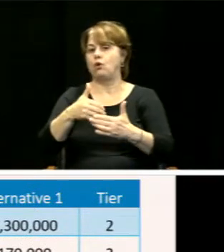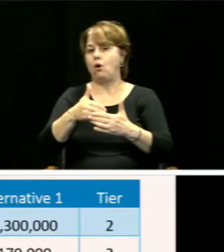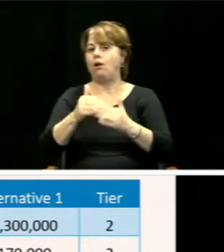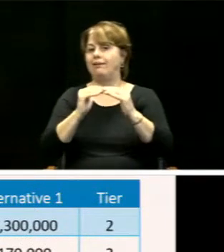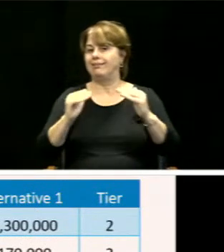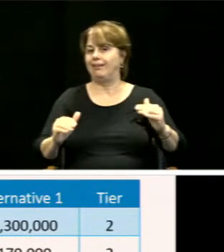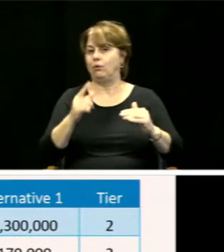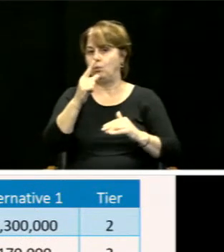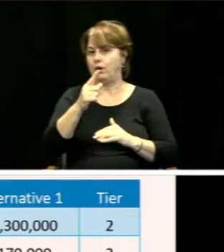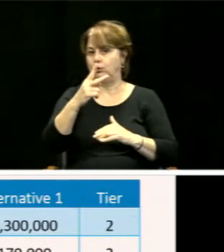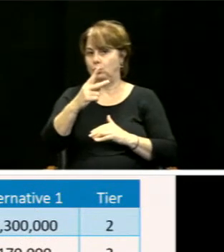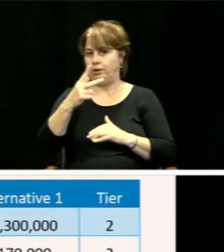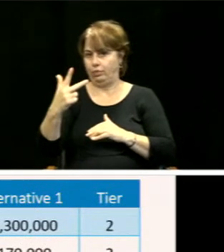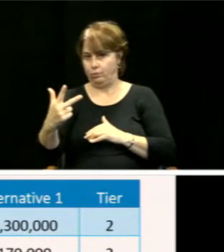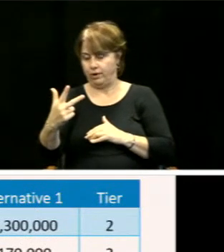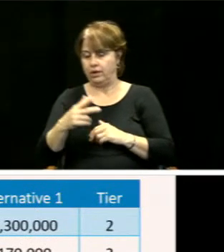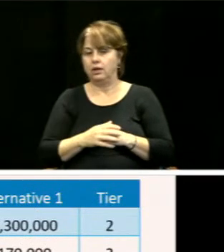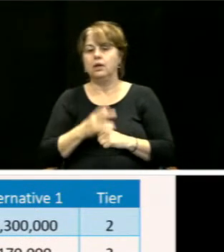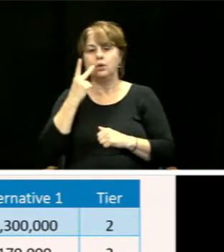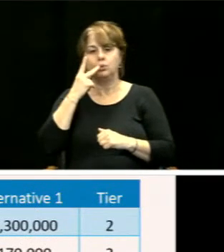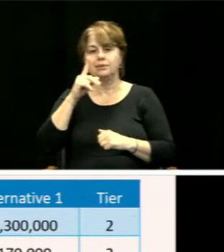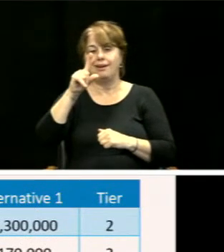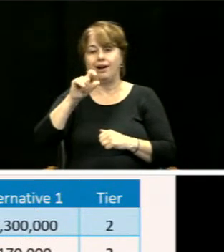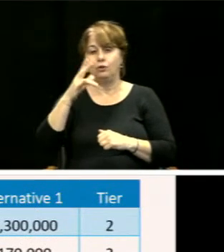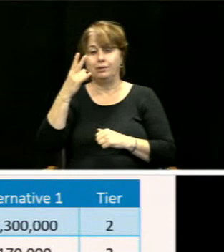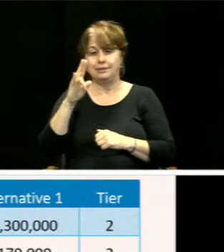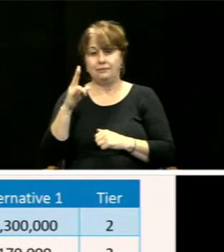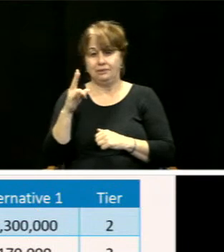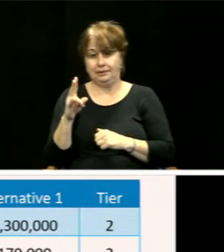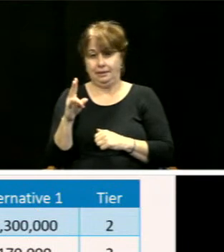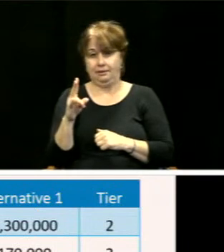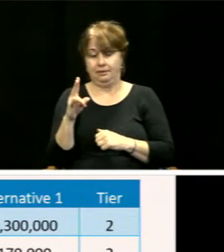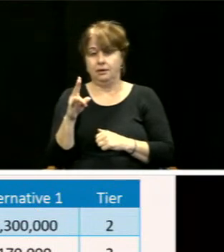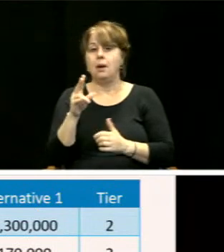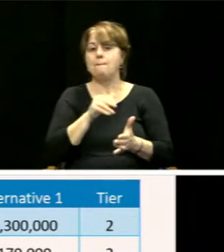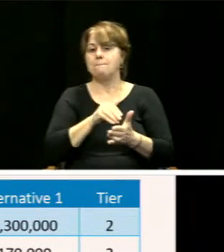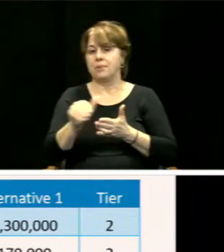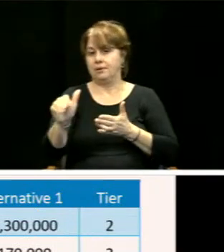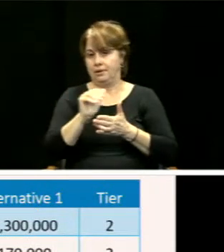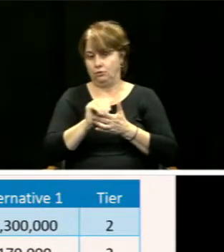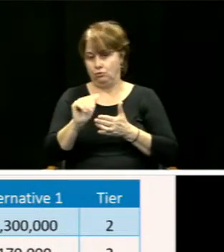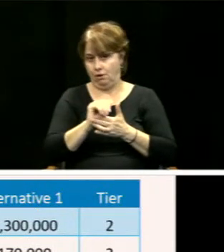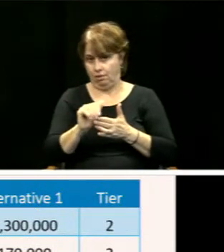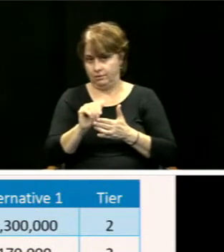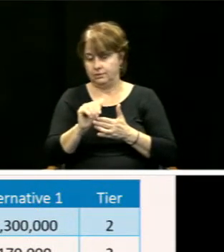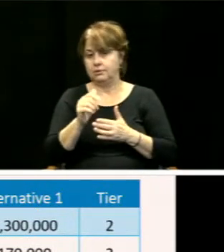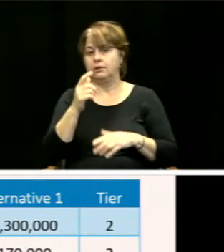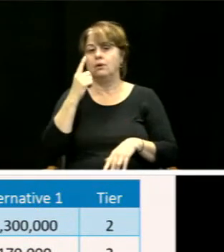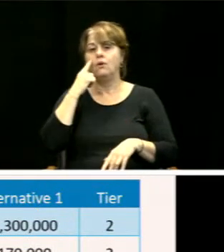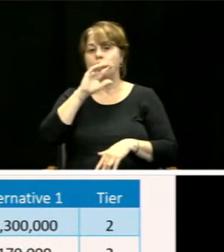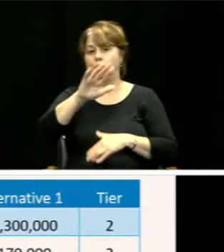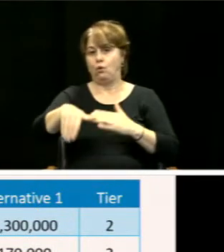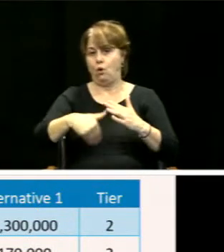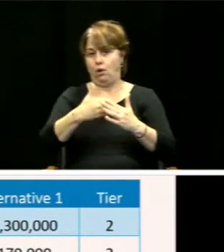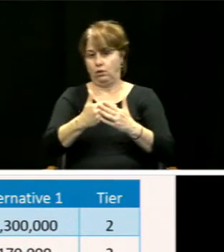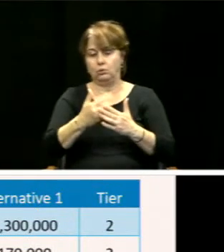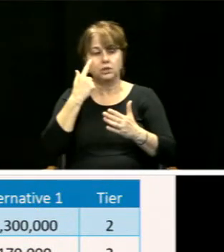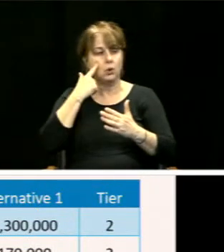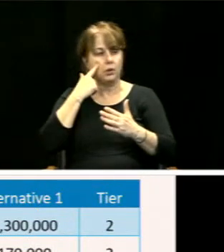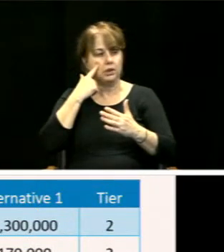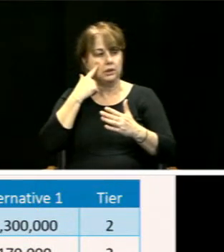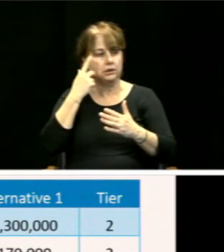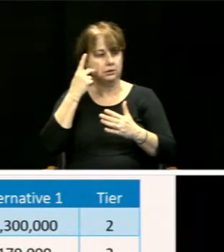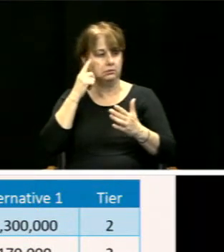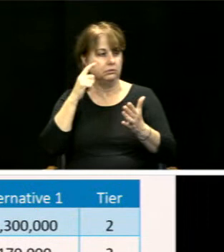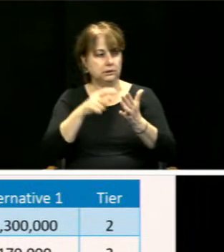3. You can see that it's $117 million for all those. And you can see like